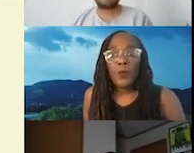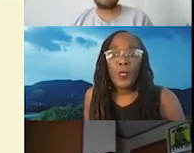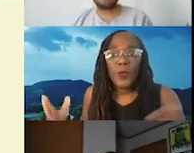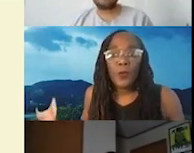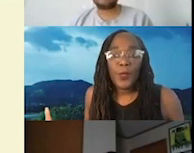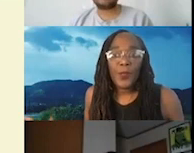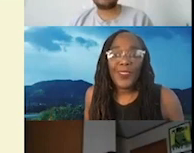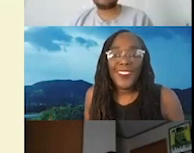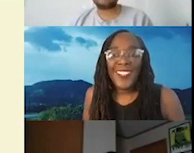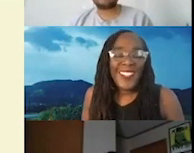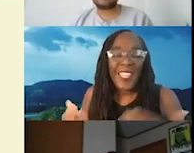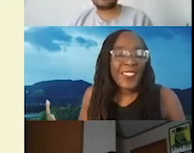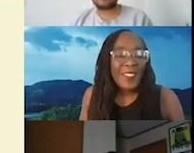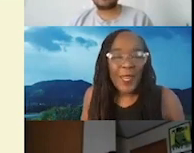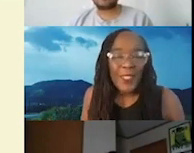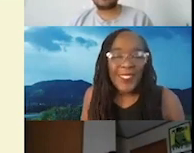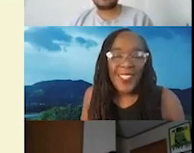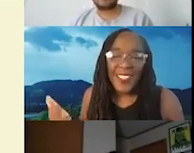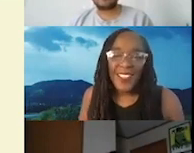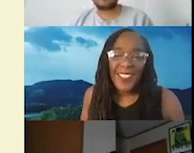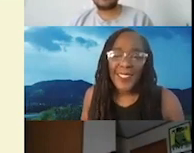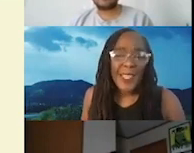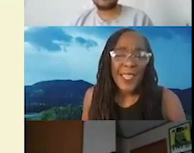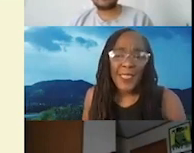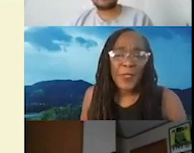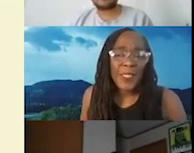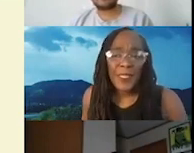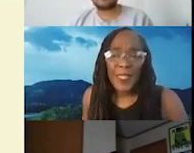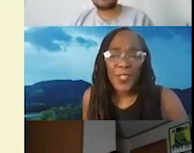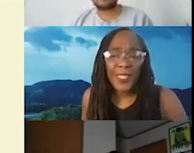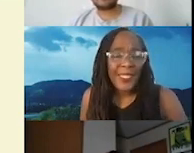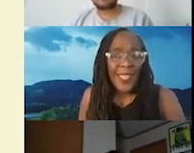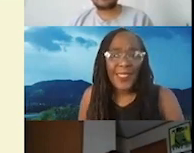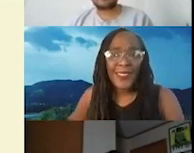we, you know, like when it was the last year, I think was the